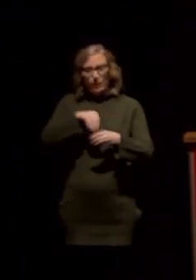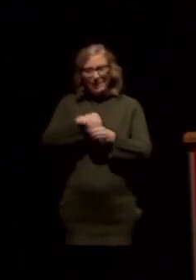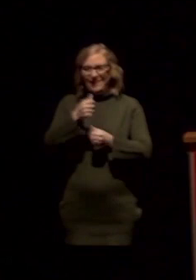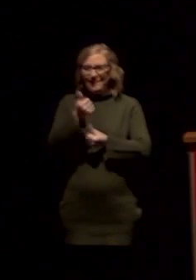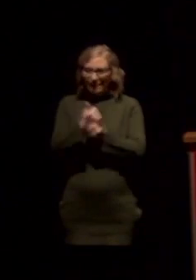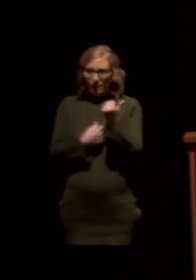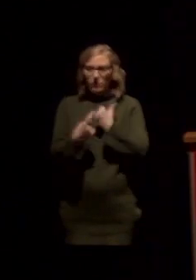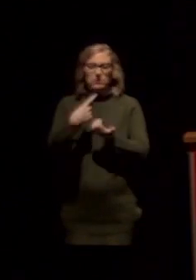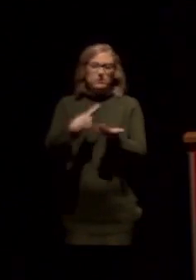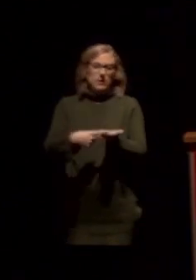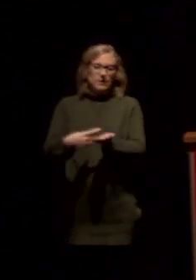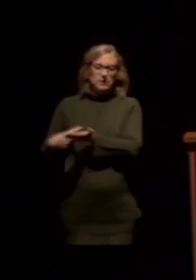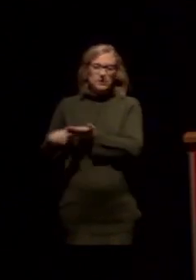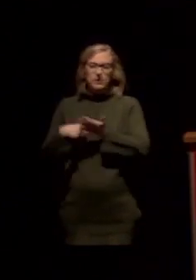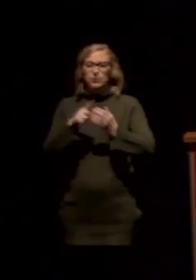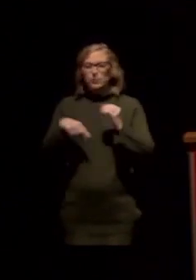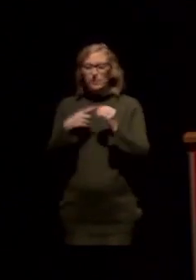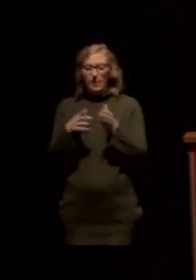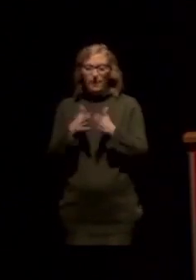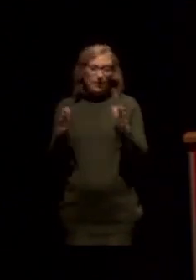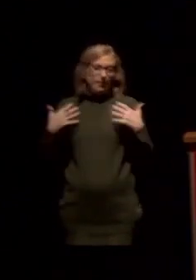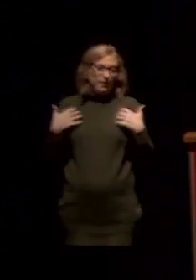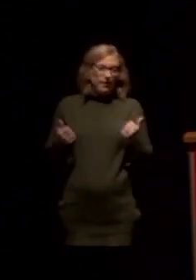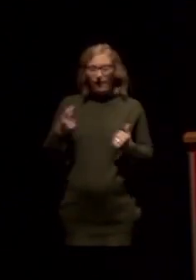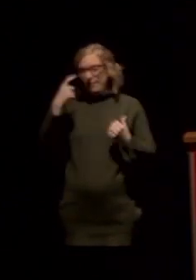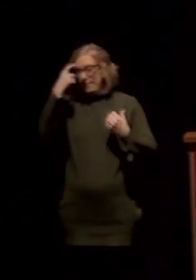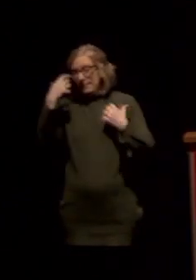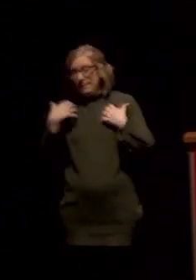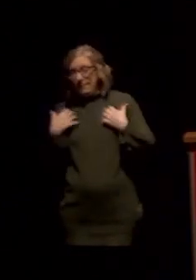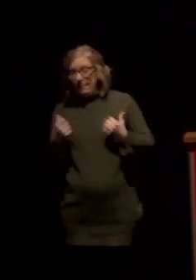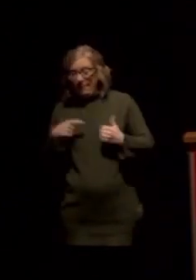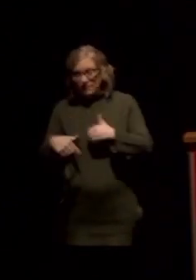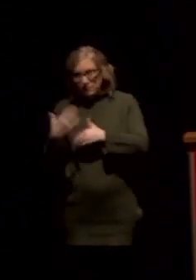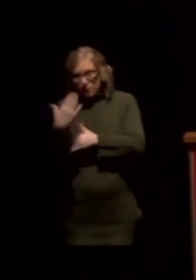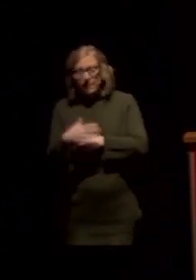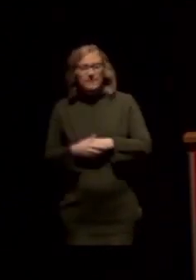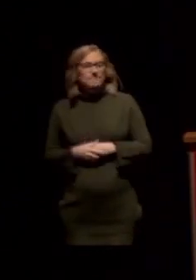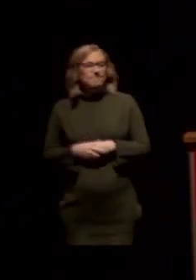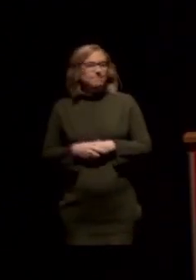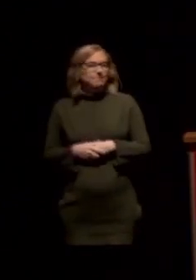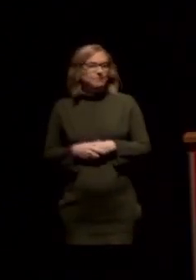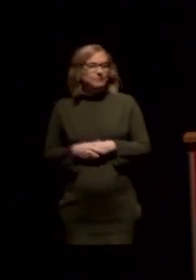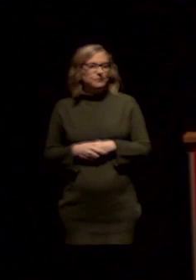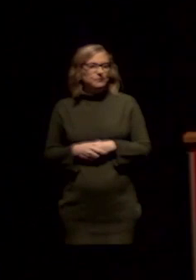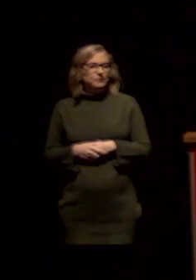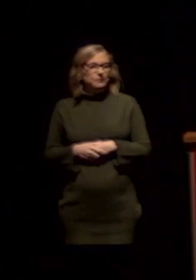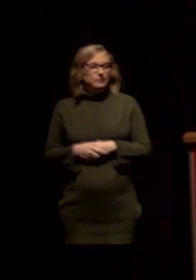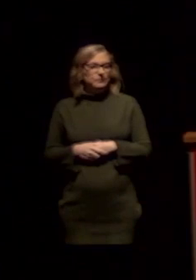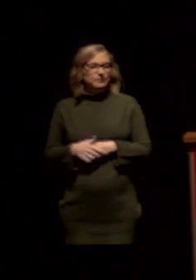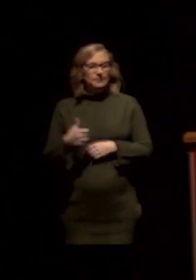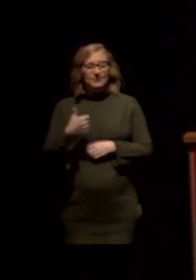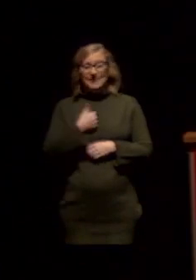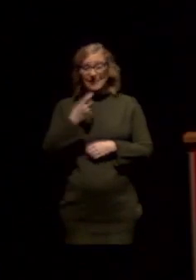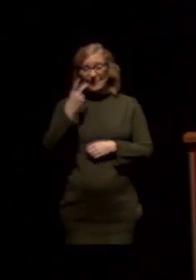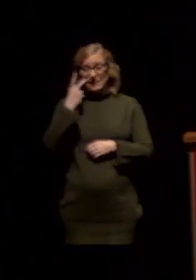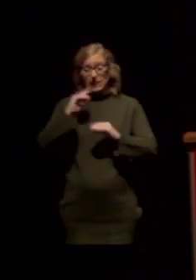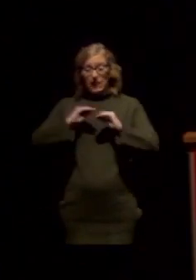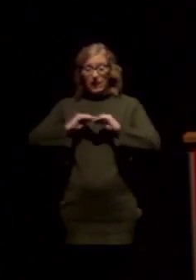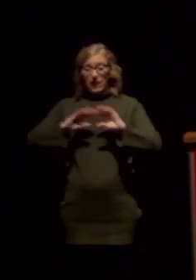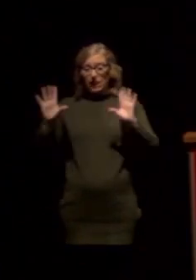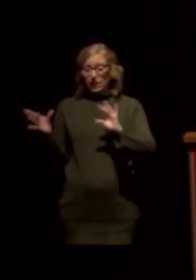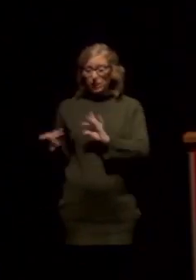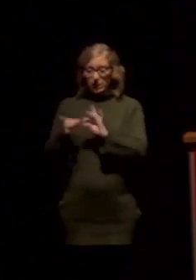kind of conversation about public health and mental health this morning. I see a really clear connection